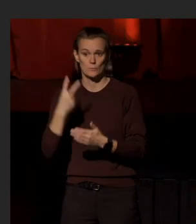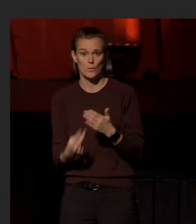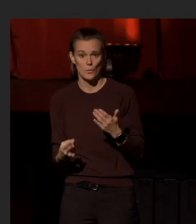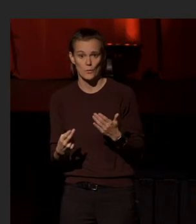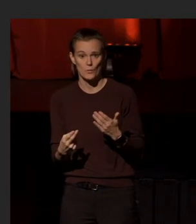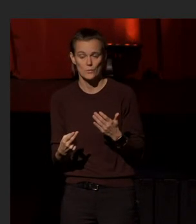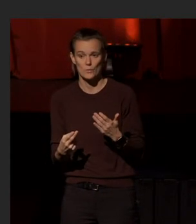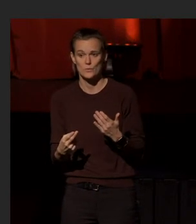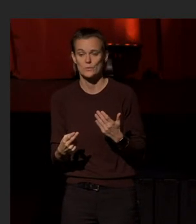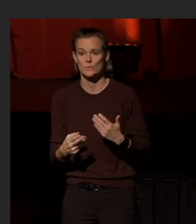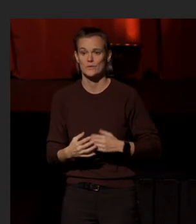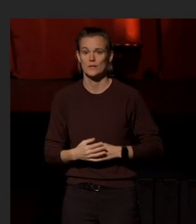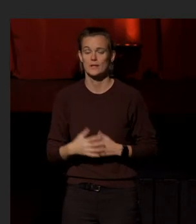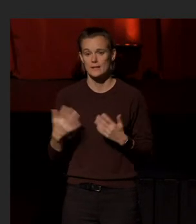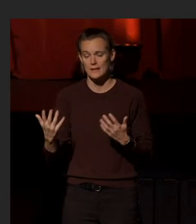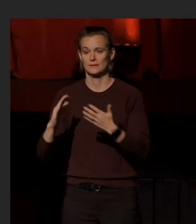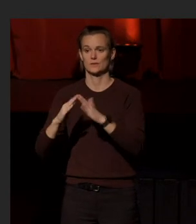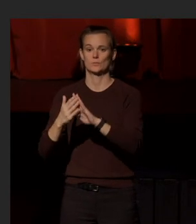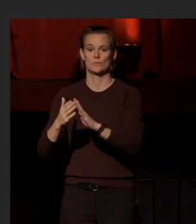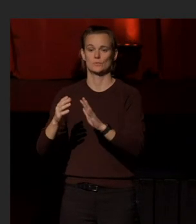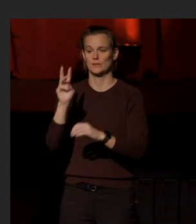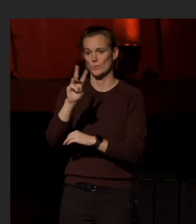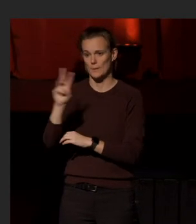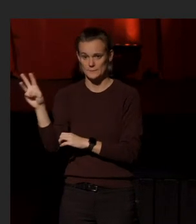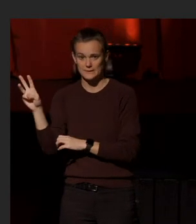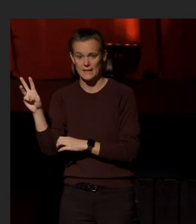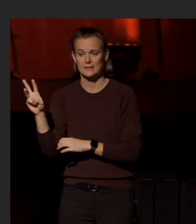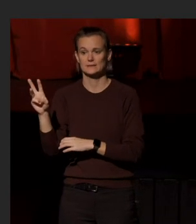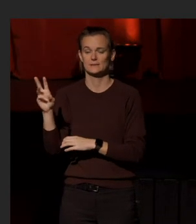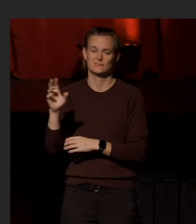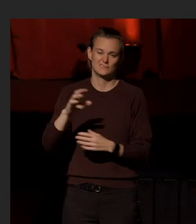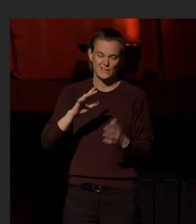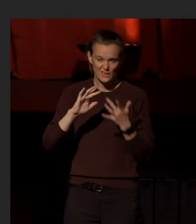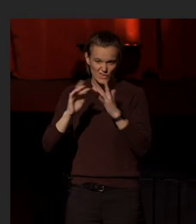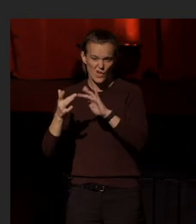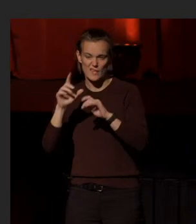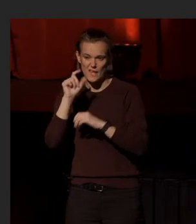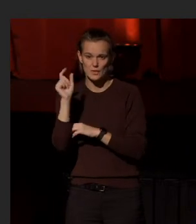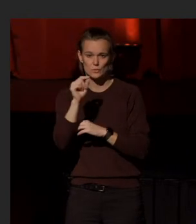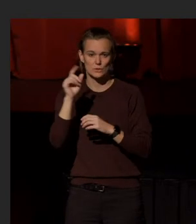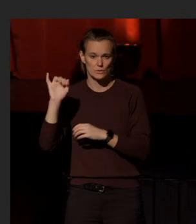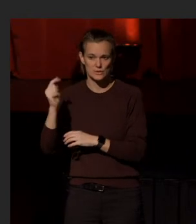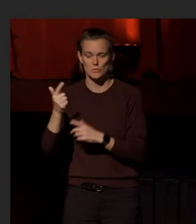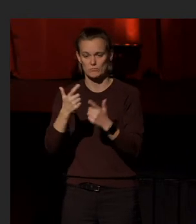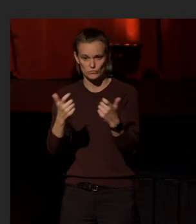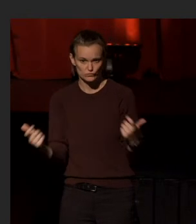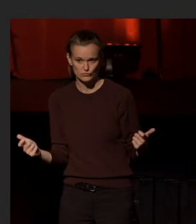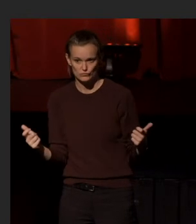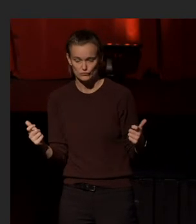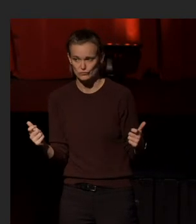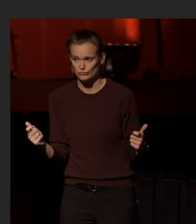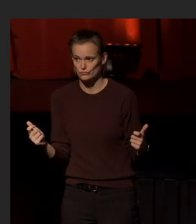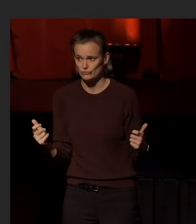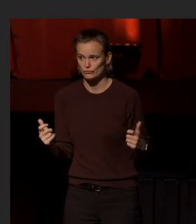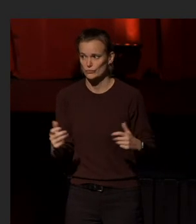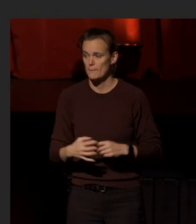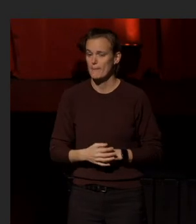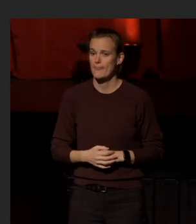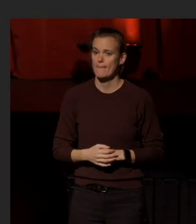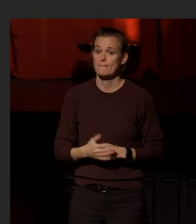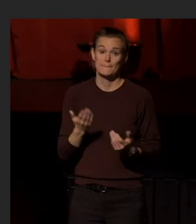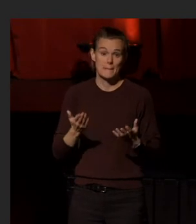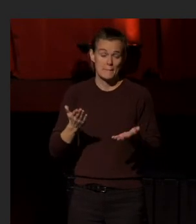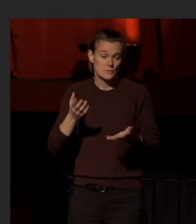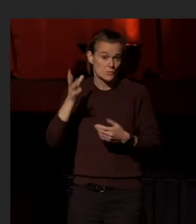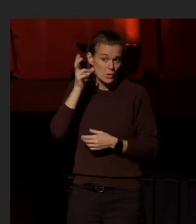a dedicated community page on their website, and through their social media challenges. You will have seen and heard interviews with students and